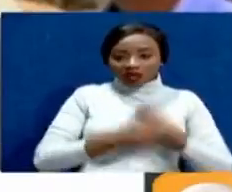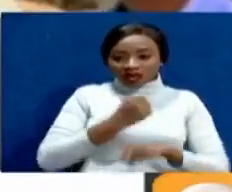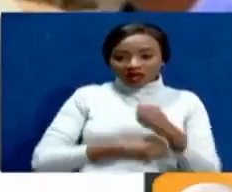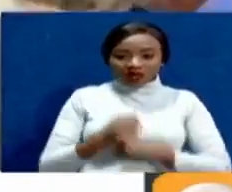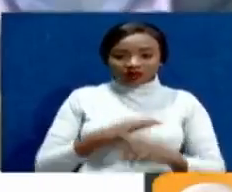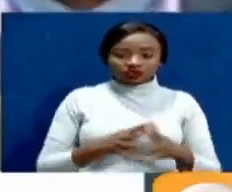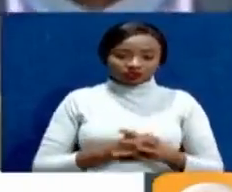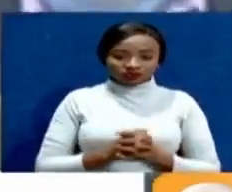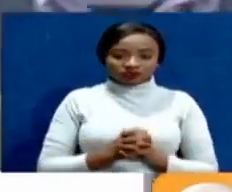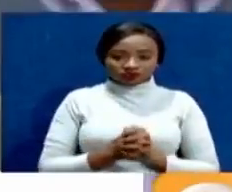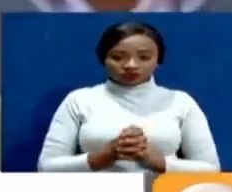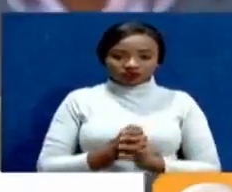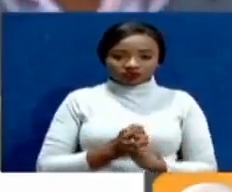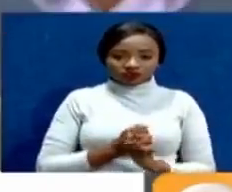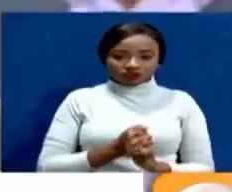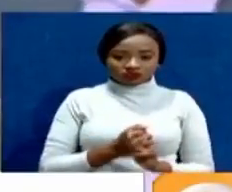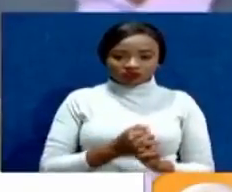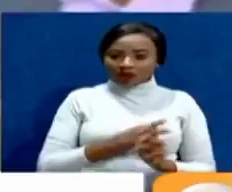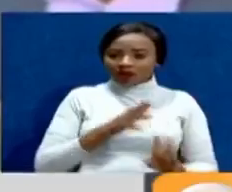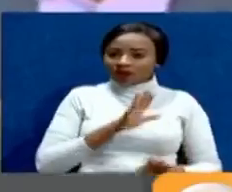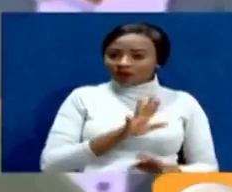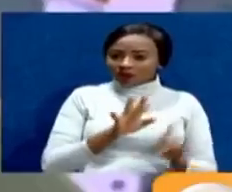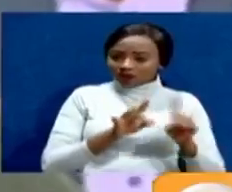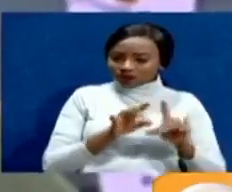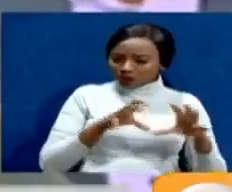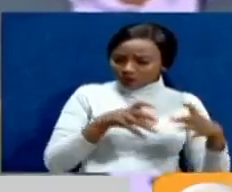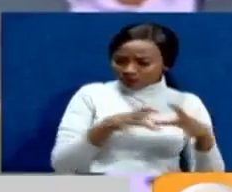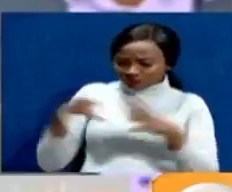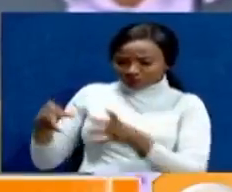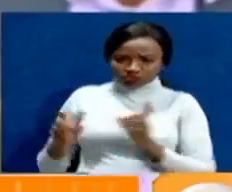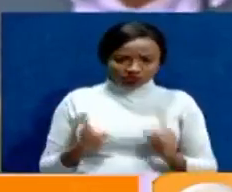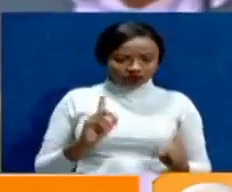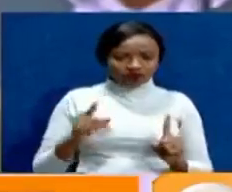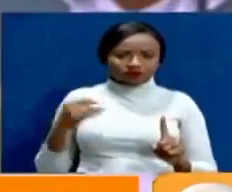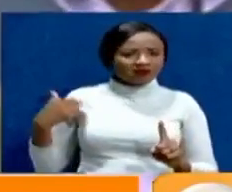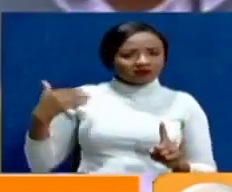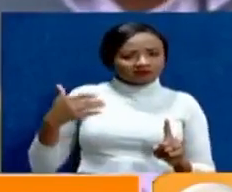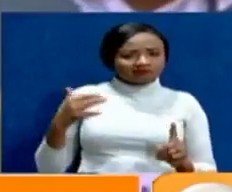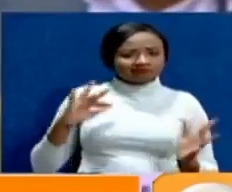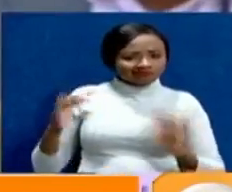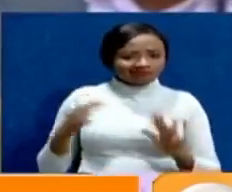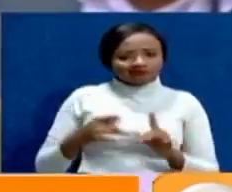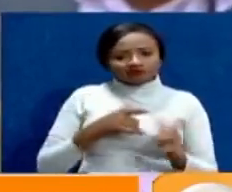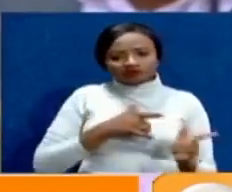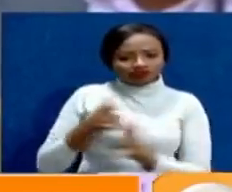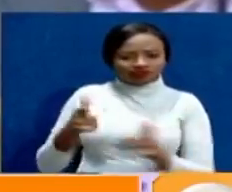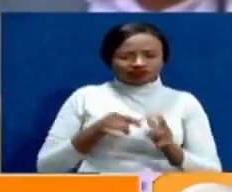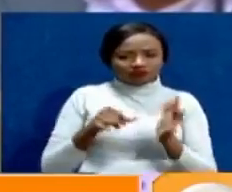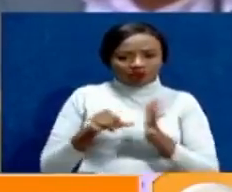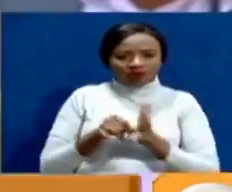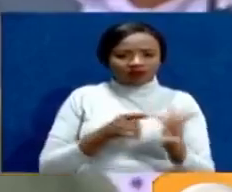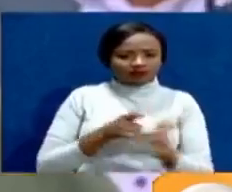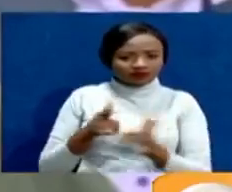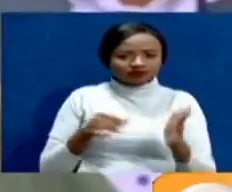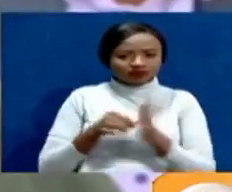very critical. We have sporadic events between these pastoral communities from time to time that comes up. That is our major